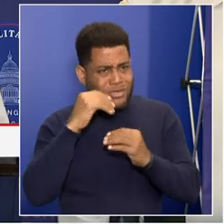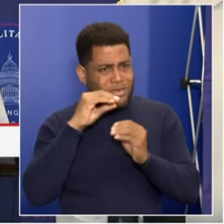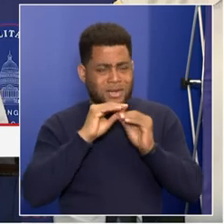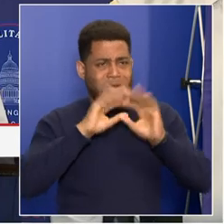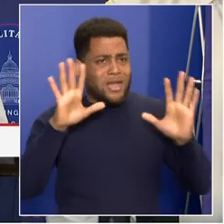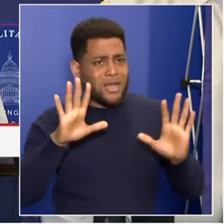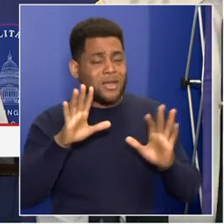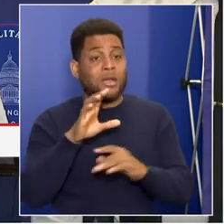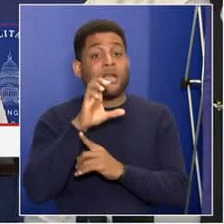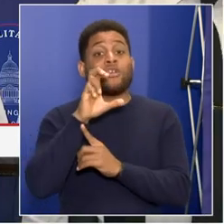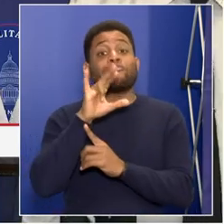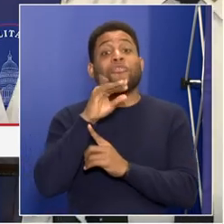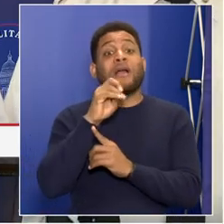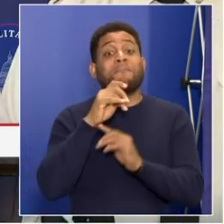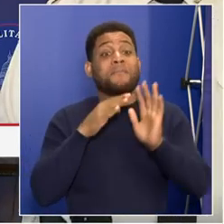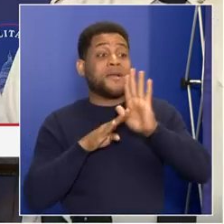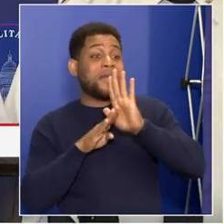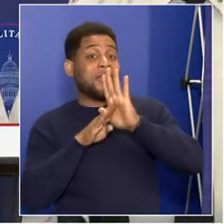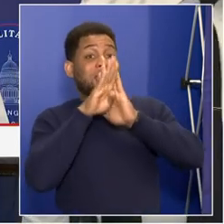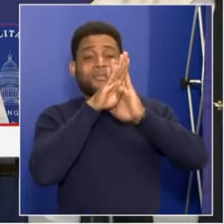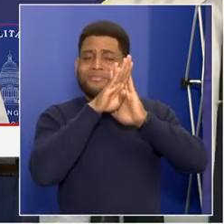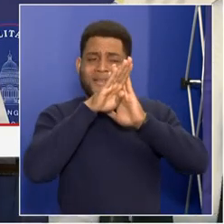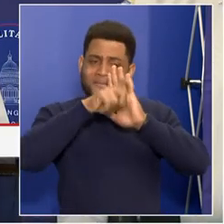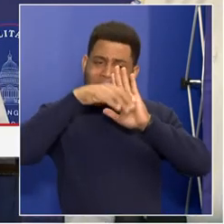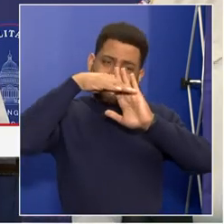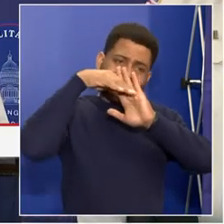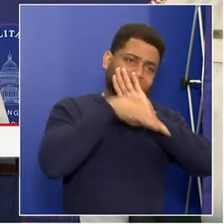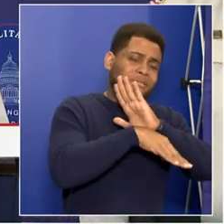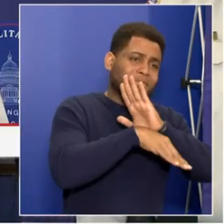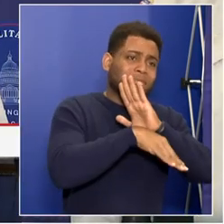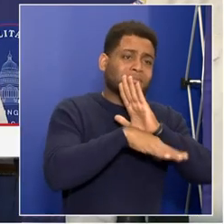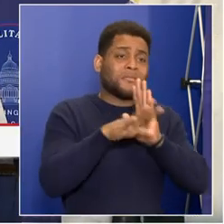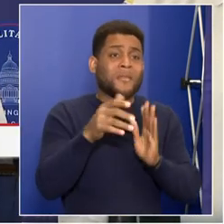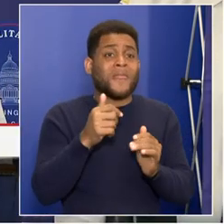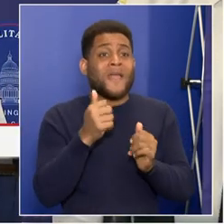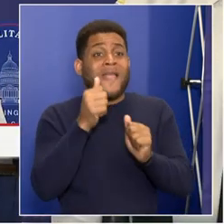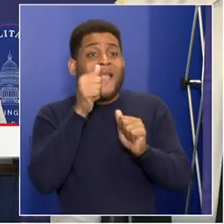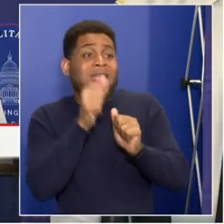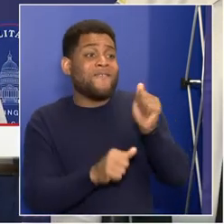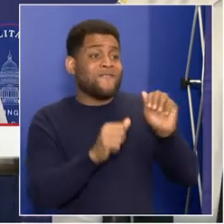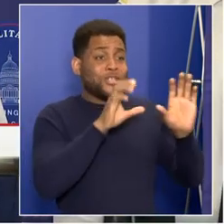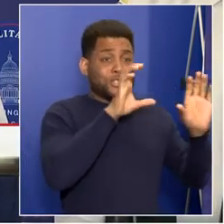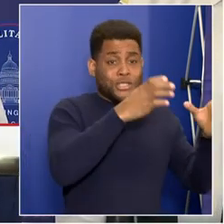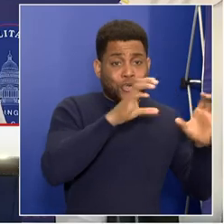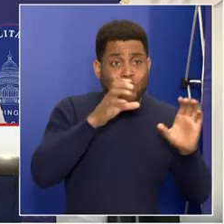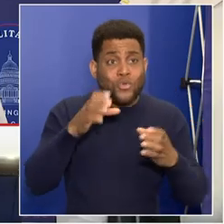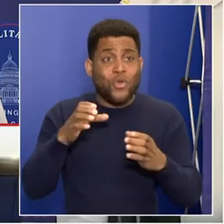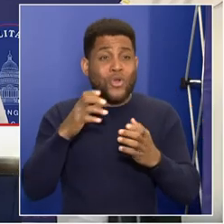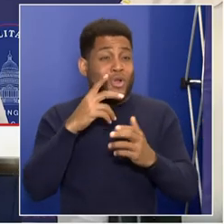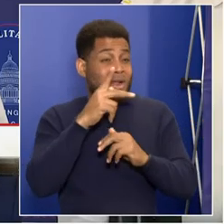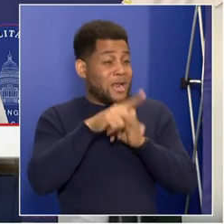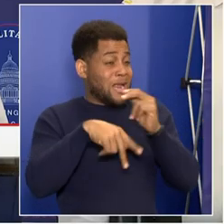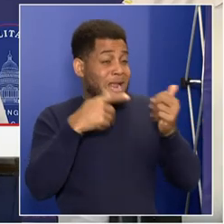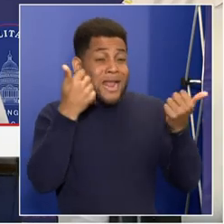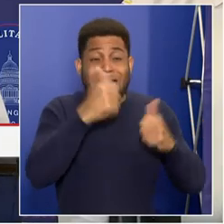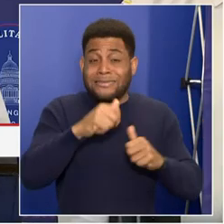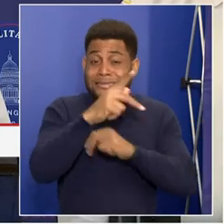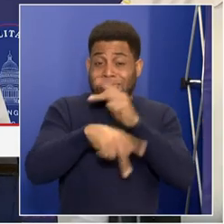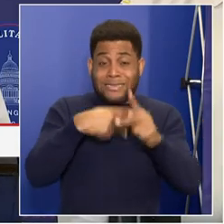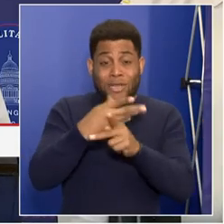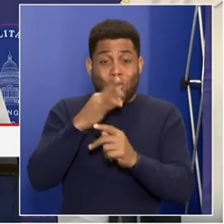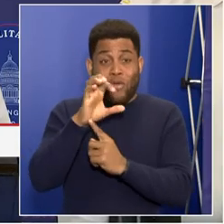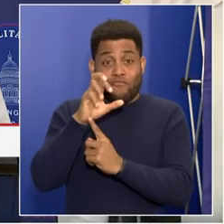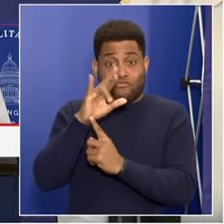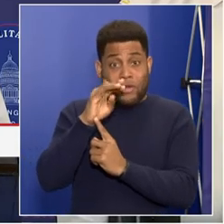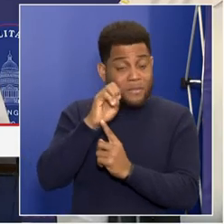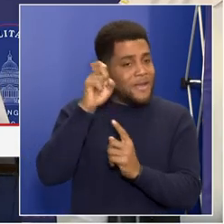is down right now, nearly in every category year to date, including our shootings and our carjackings. And we are doing everything we can to work with our